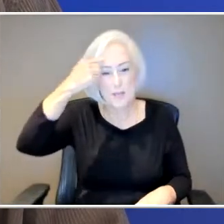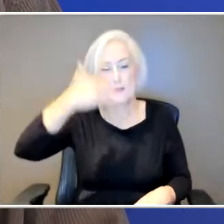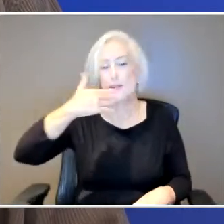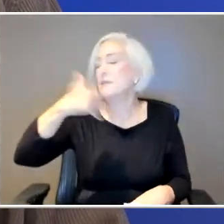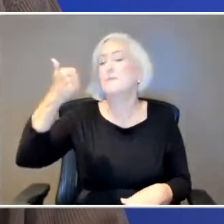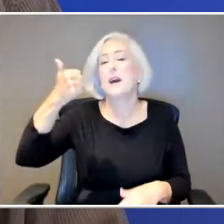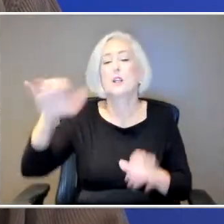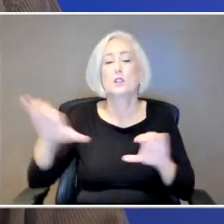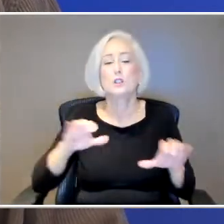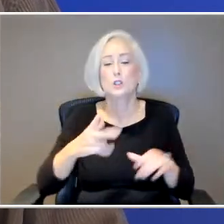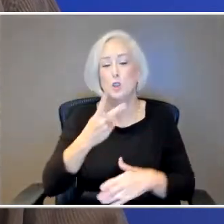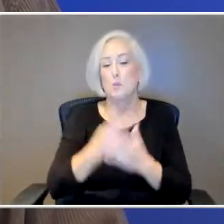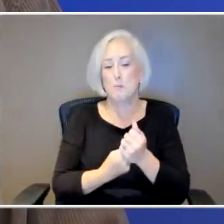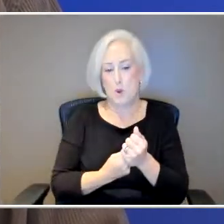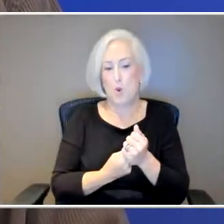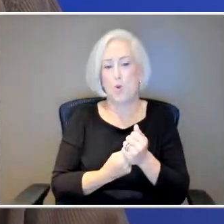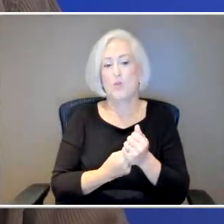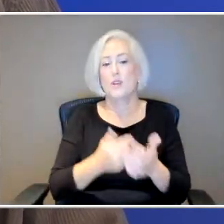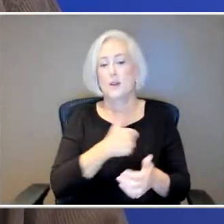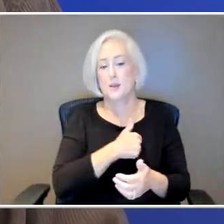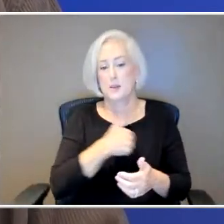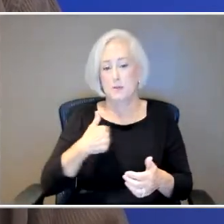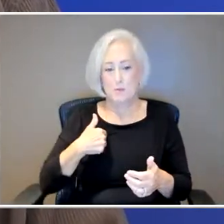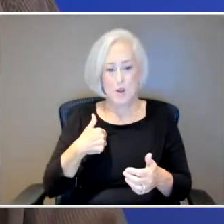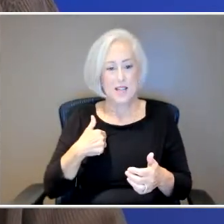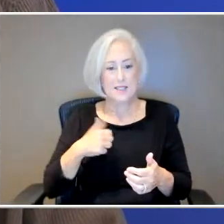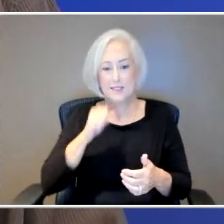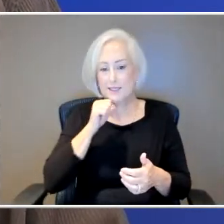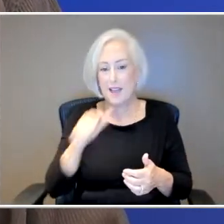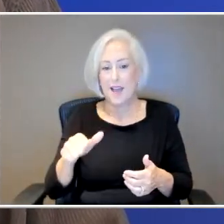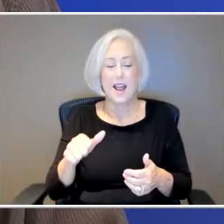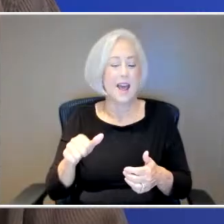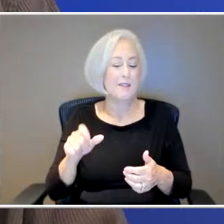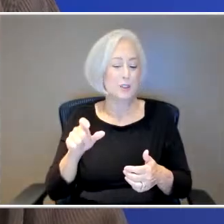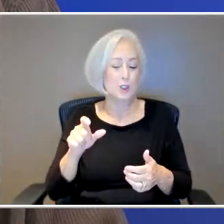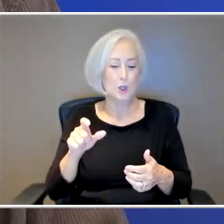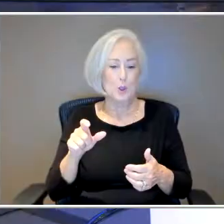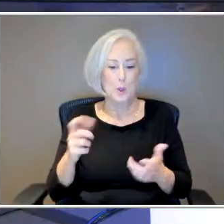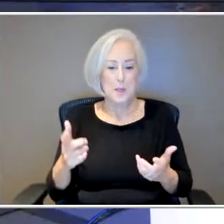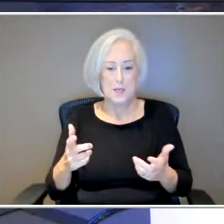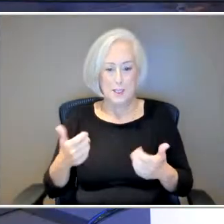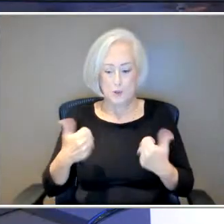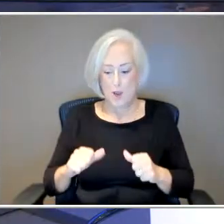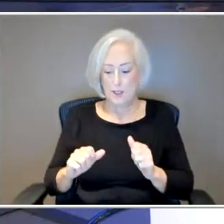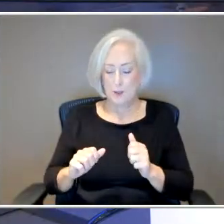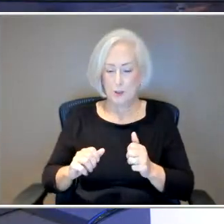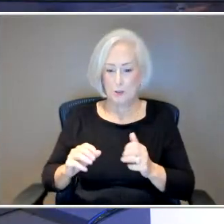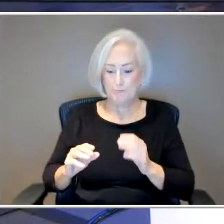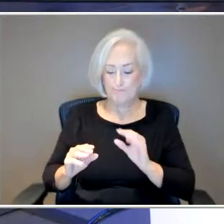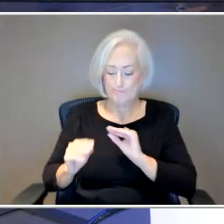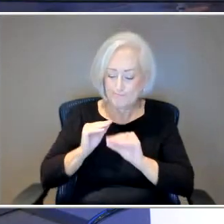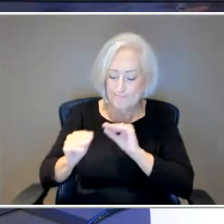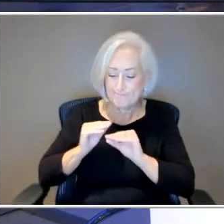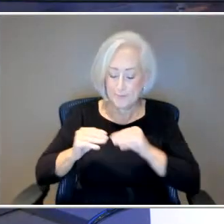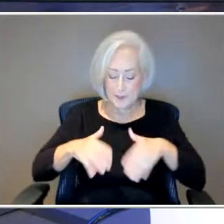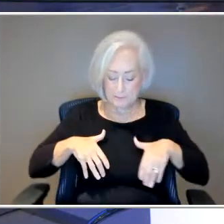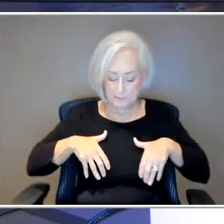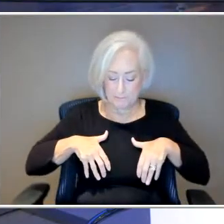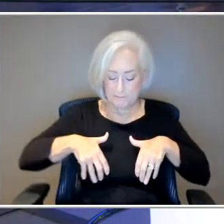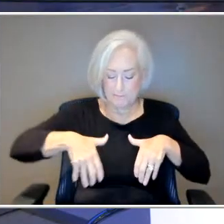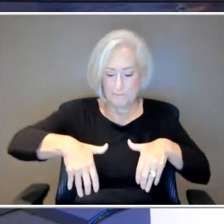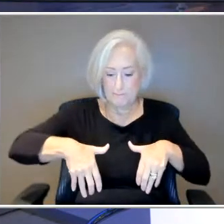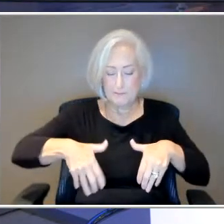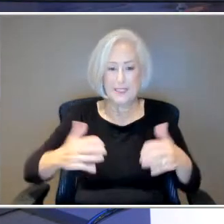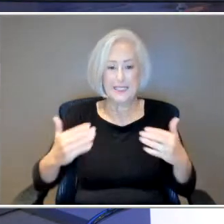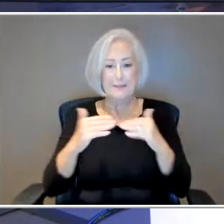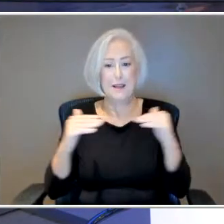don't have to match them up and just take them, and I'm good. Get it done. Get it done. So I think I'm going to do it. I think I'm going